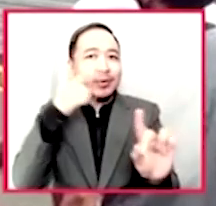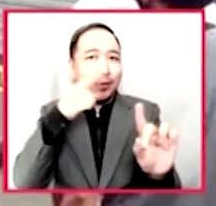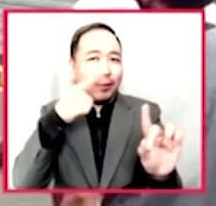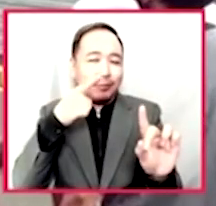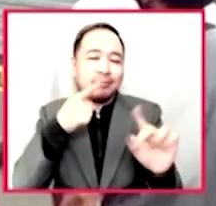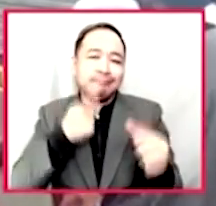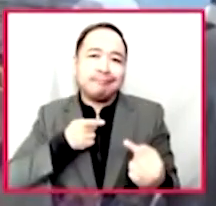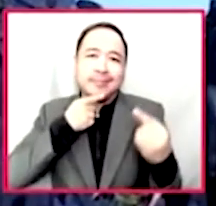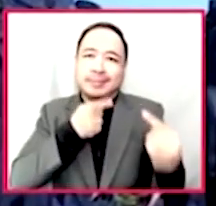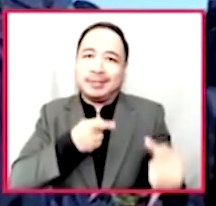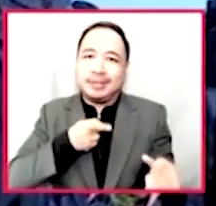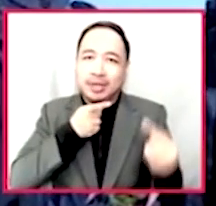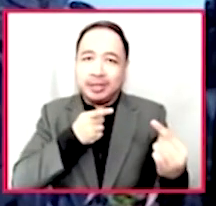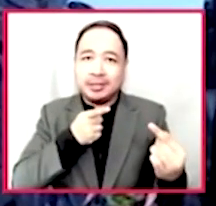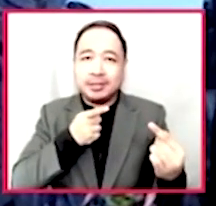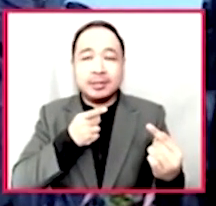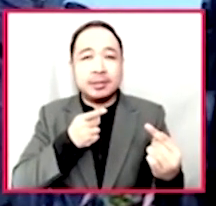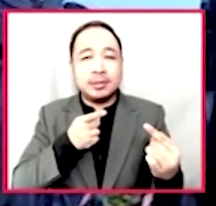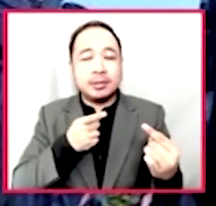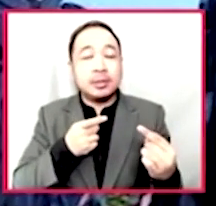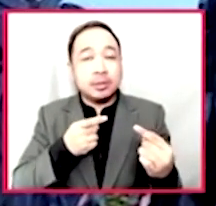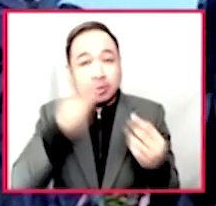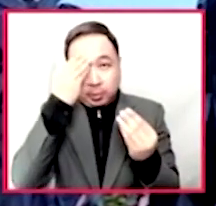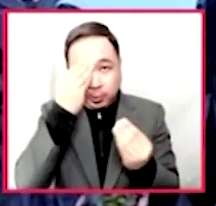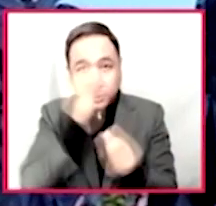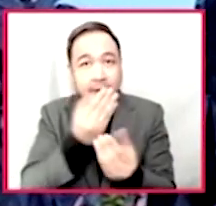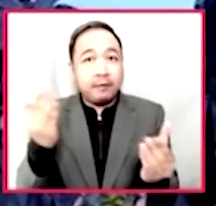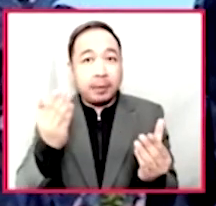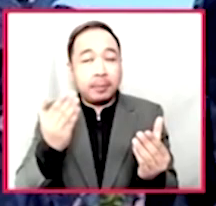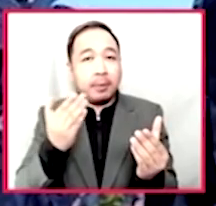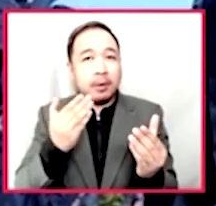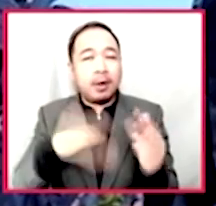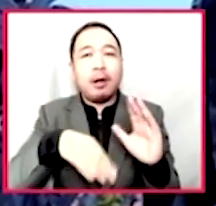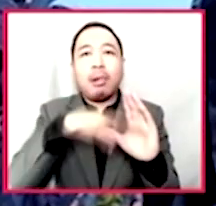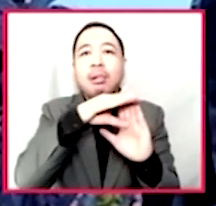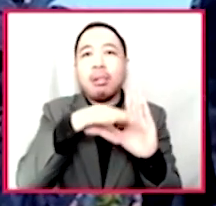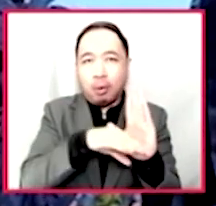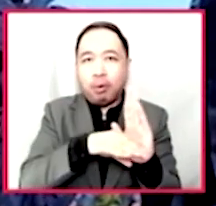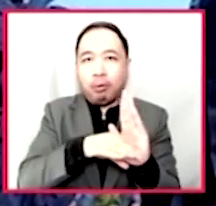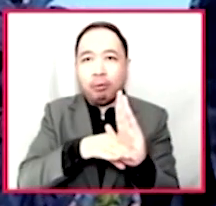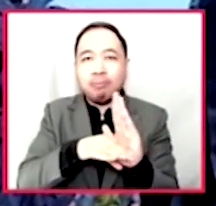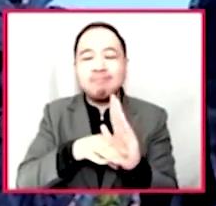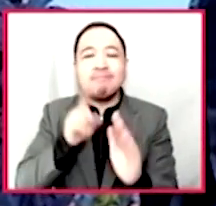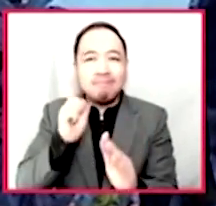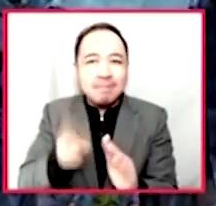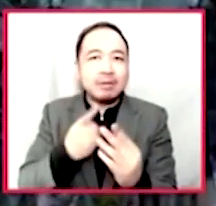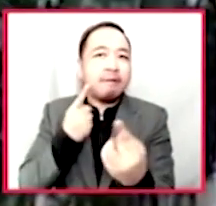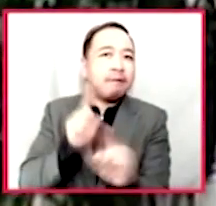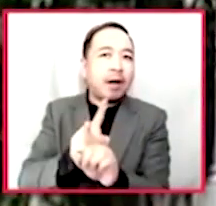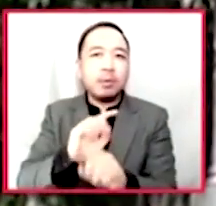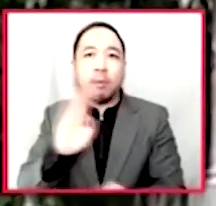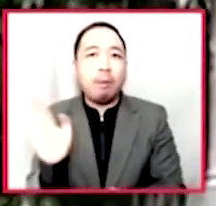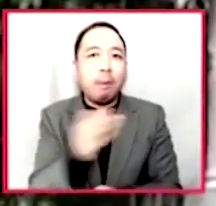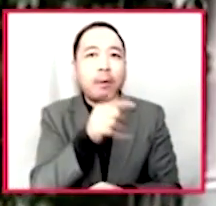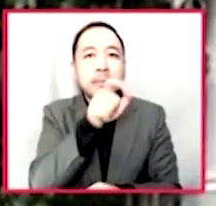I say this in no uncertain terms. The law applies to all. I have instructed